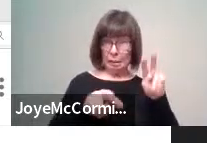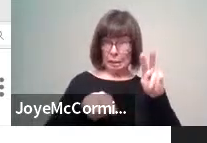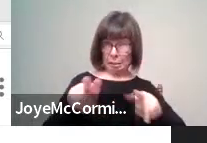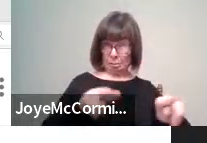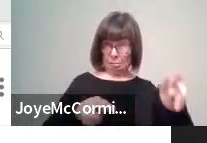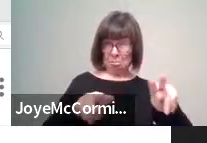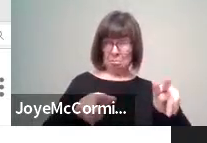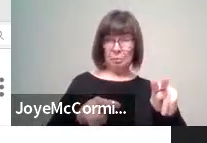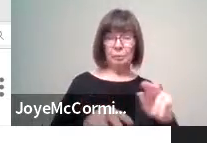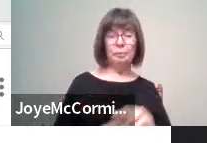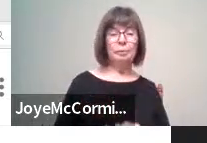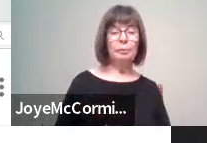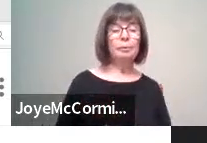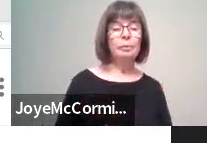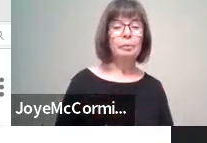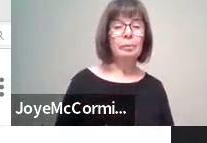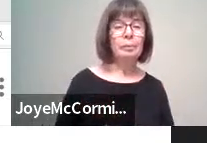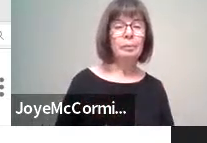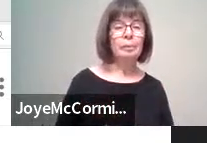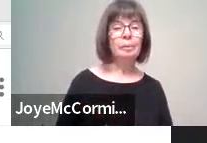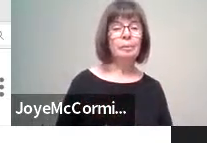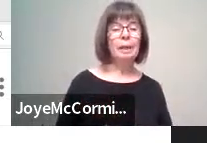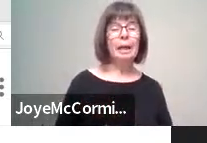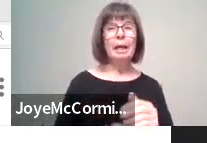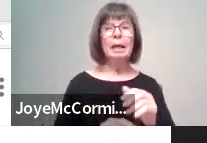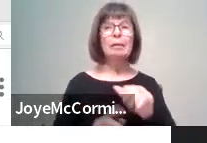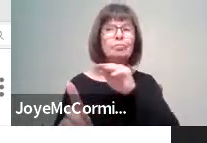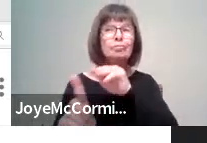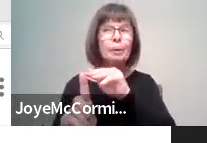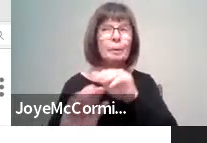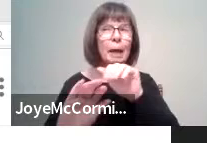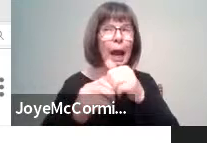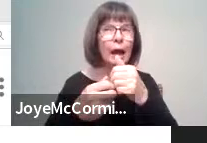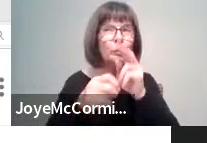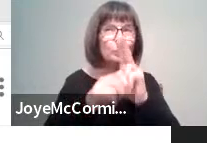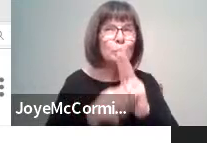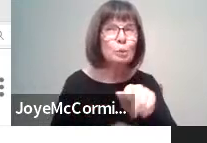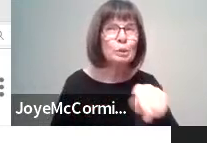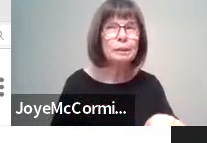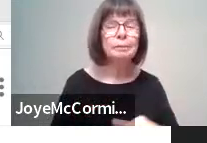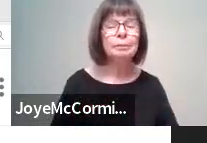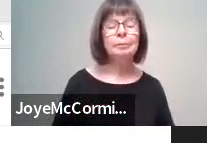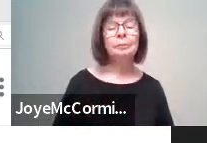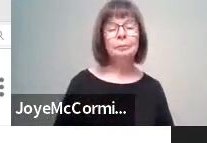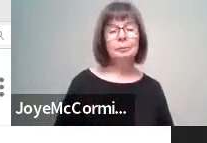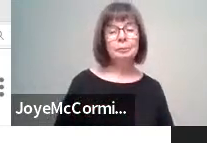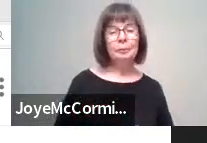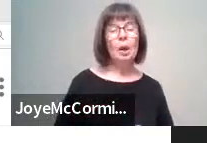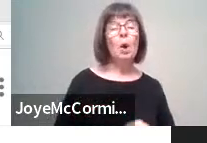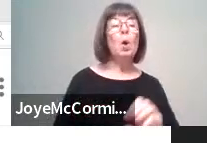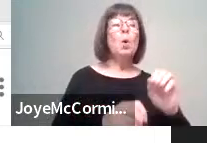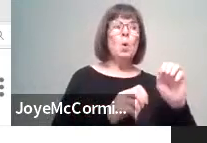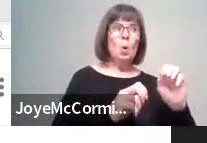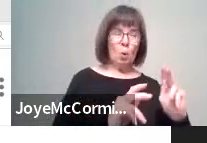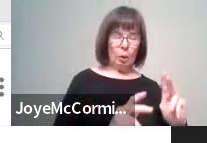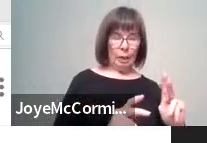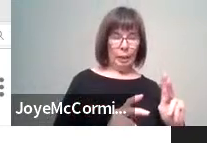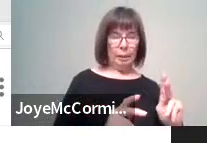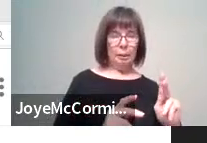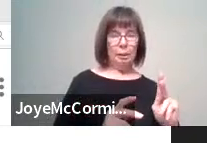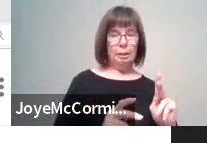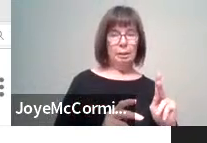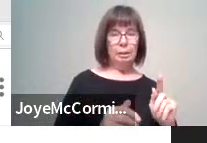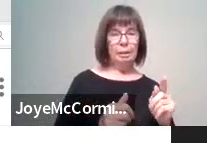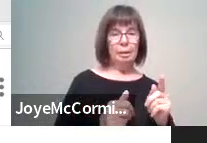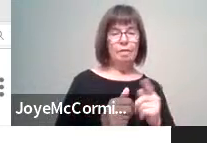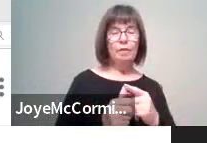Yes, and you might want to remind people how to use a Jamboard. Okay, so what I'd like to do, this is the